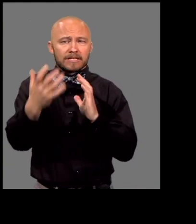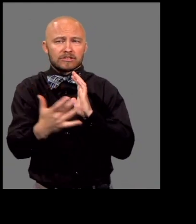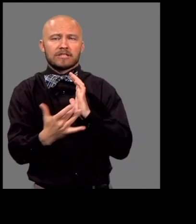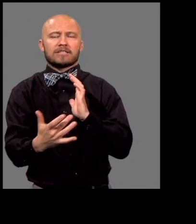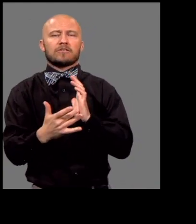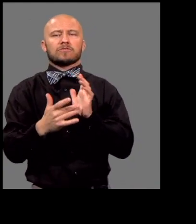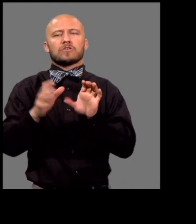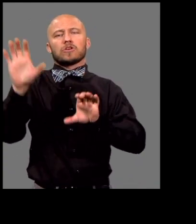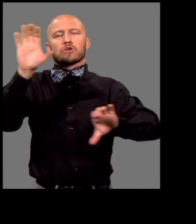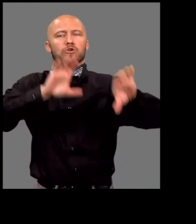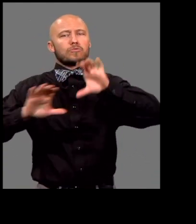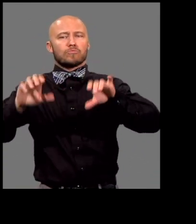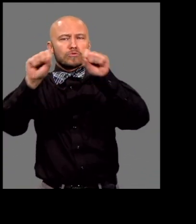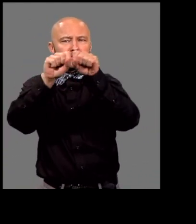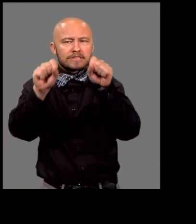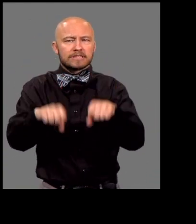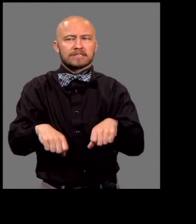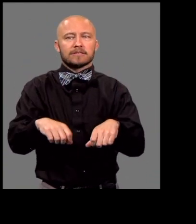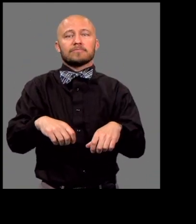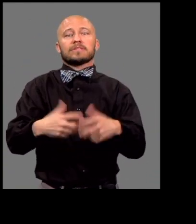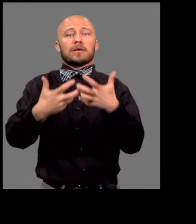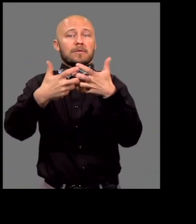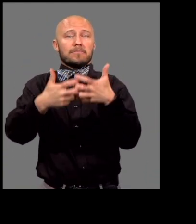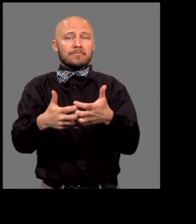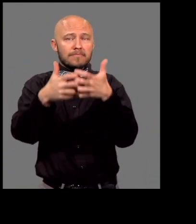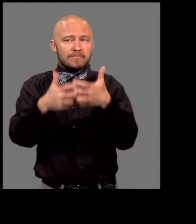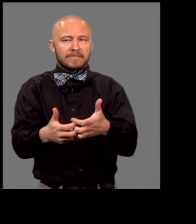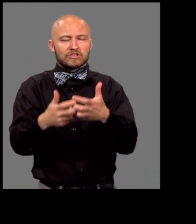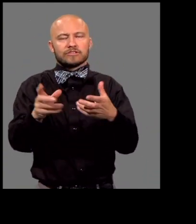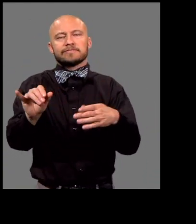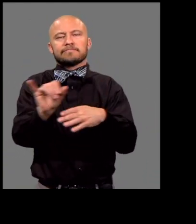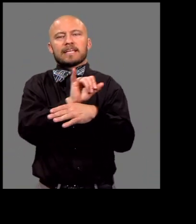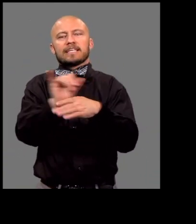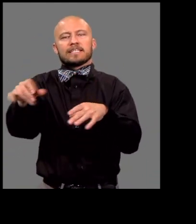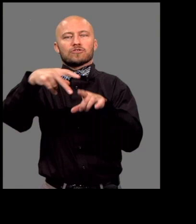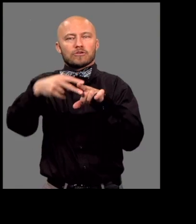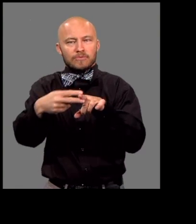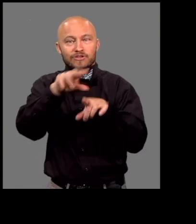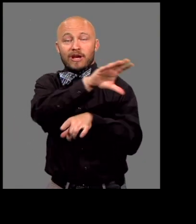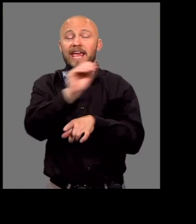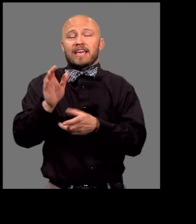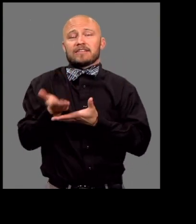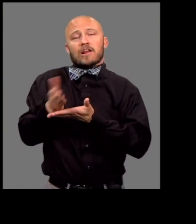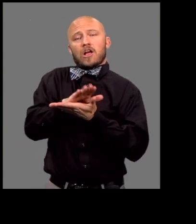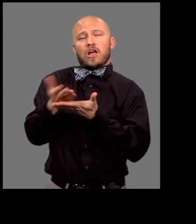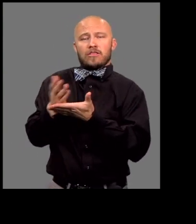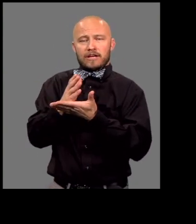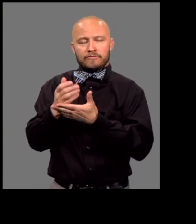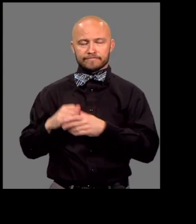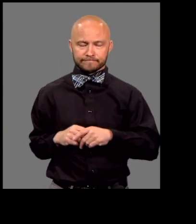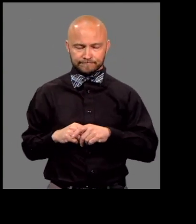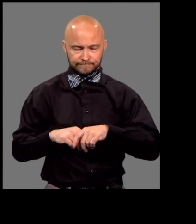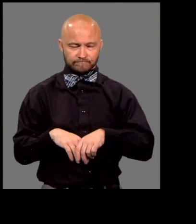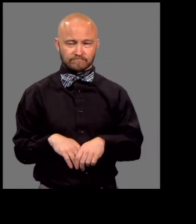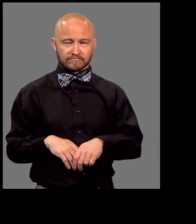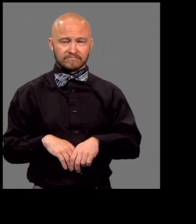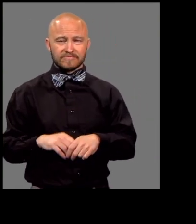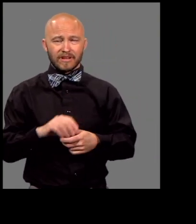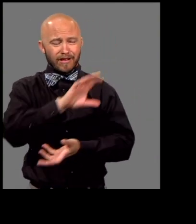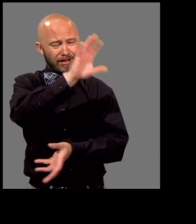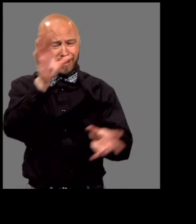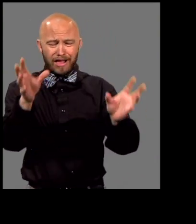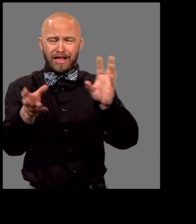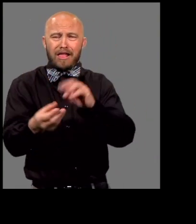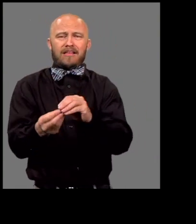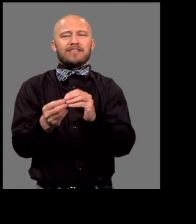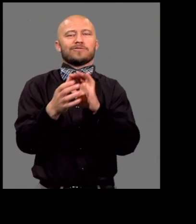technology, computer information systems, machining, and industrial maintenance and culinary arts. I want to